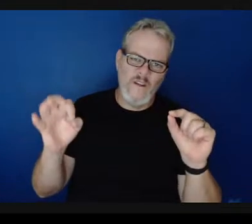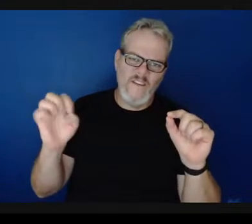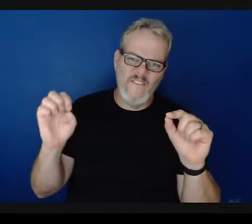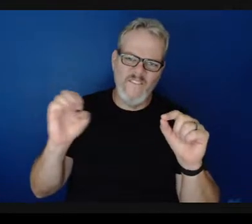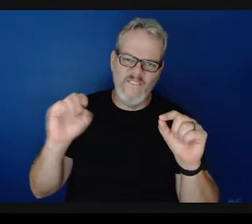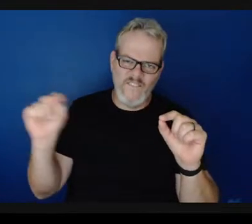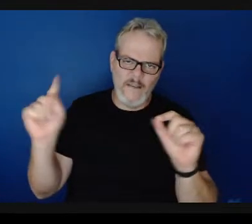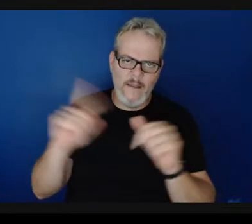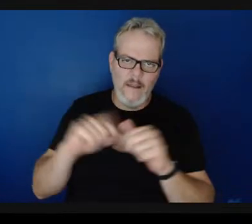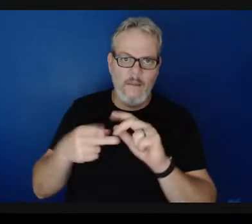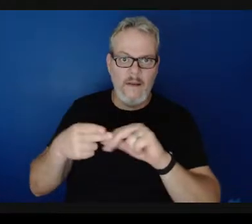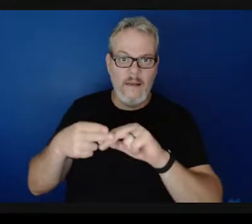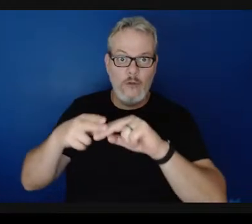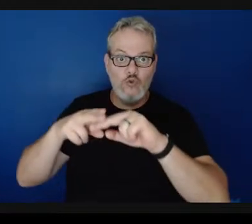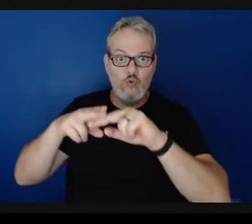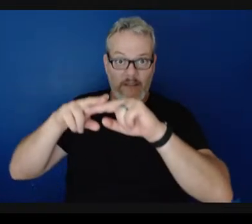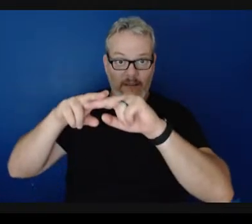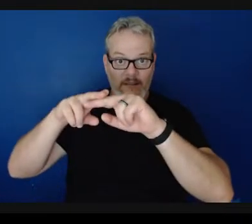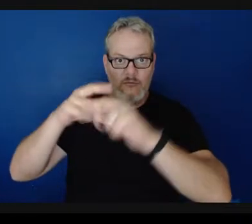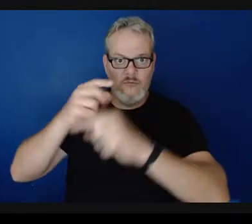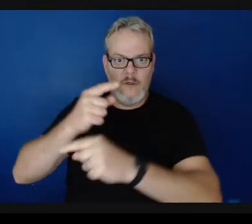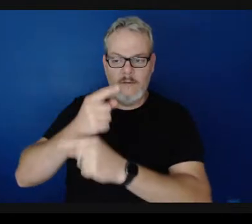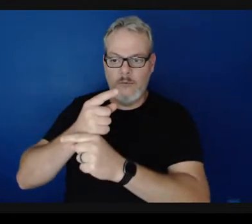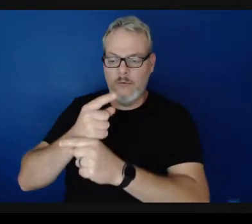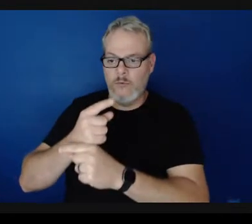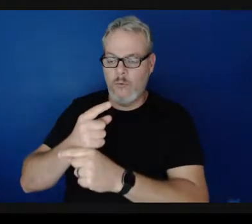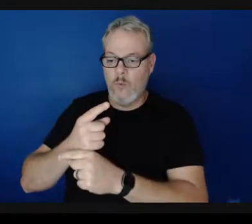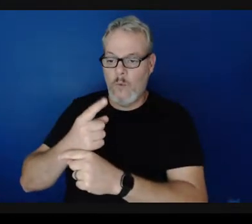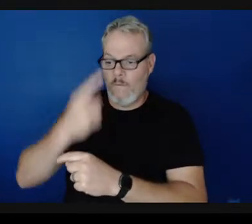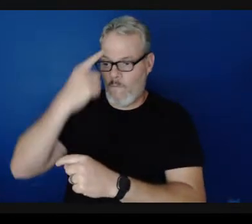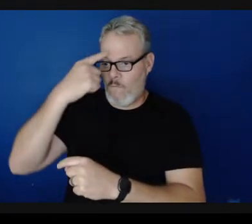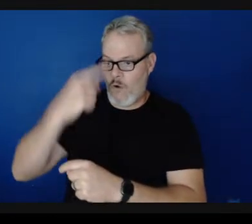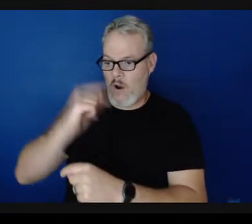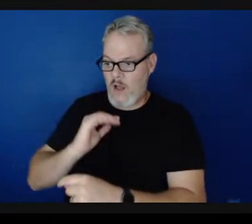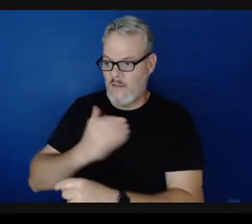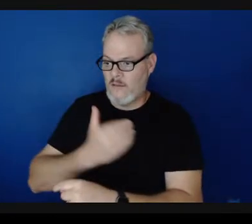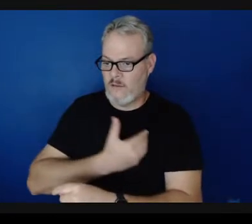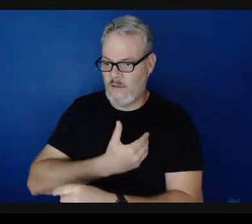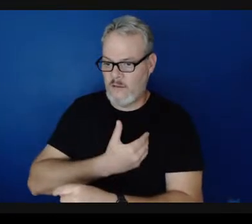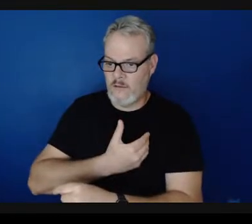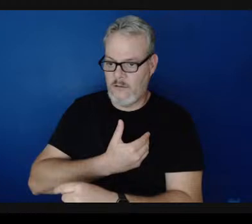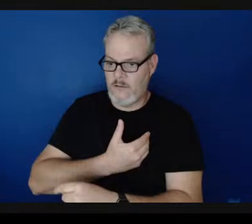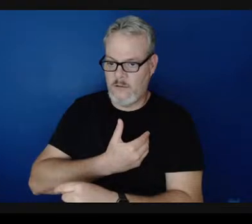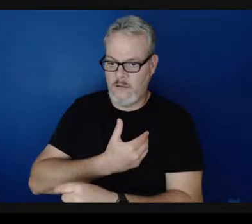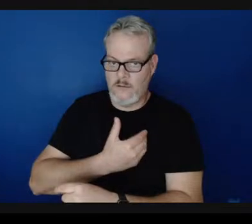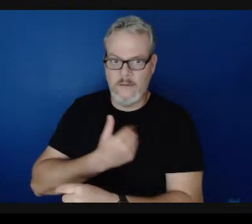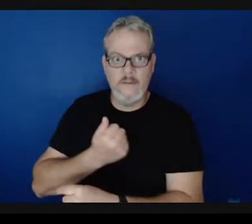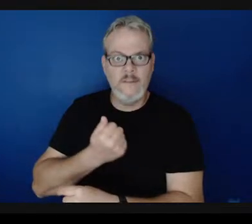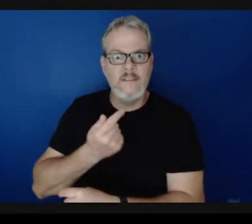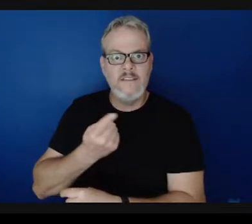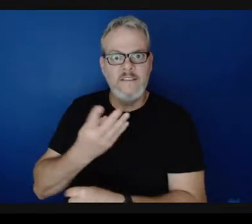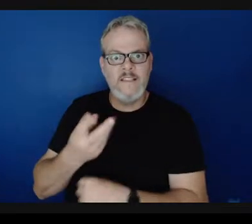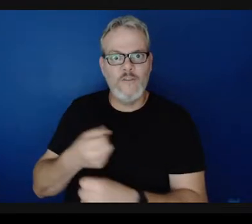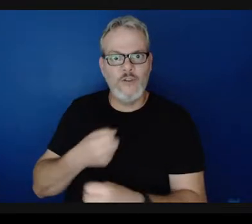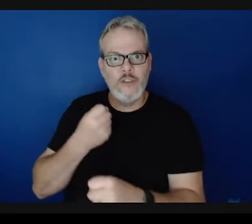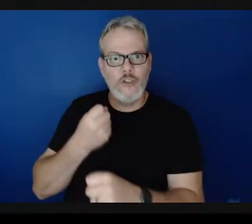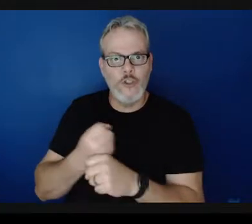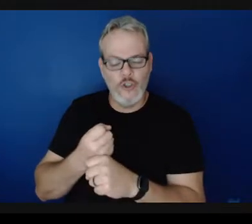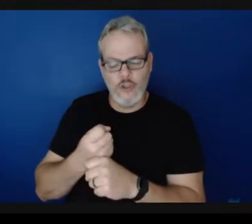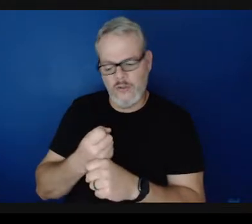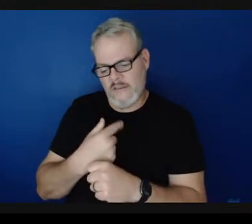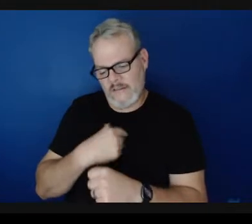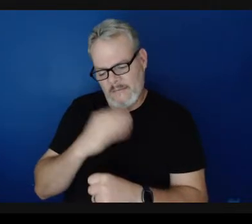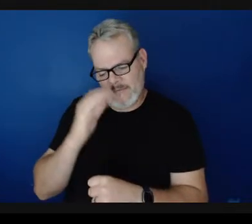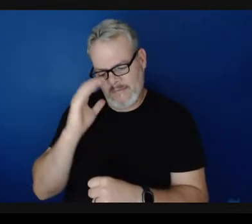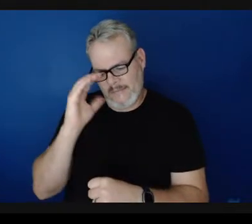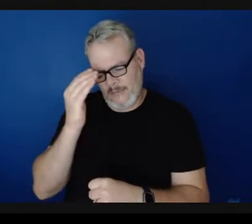right? So for us, since it's been a few years, that's the ballpark I would put it in. You're probably